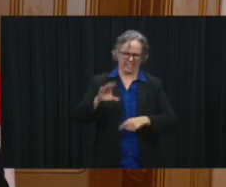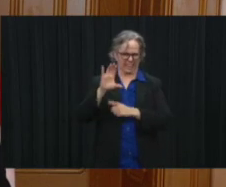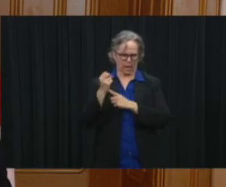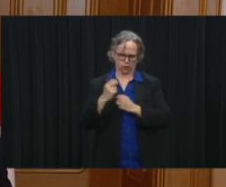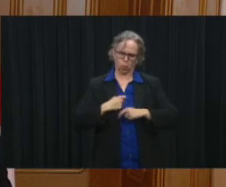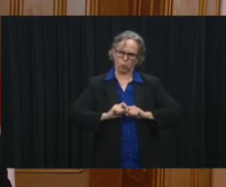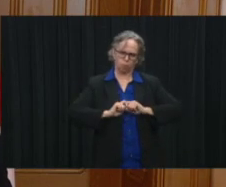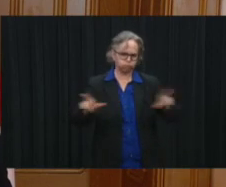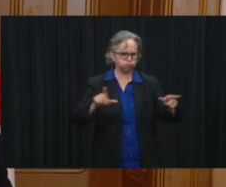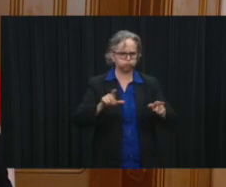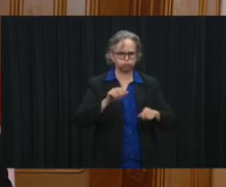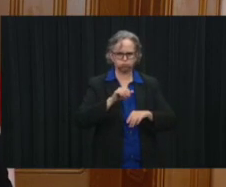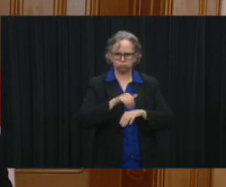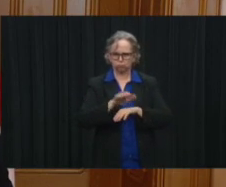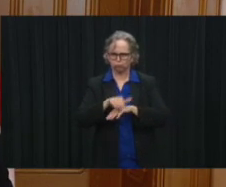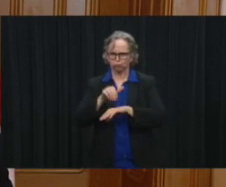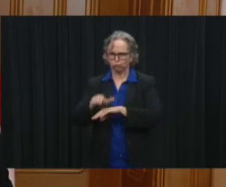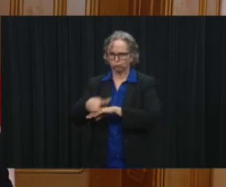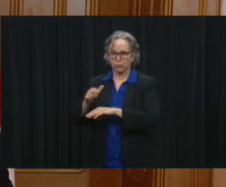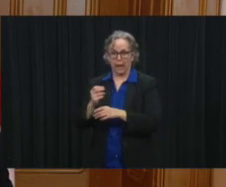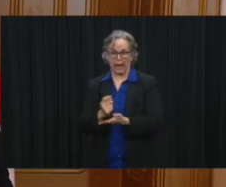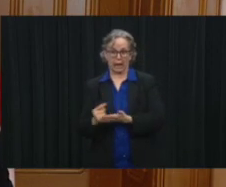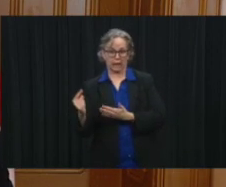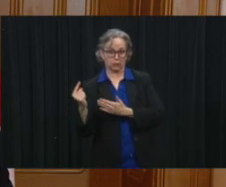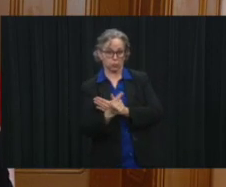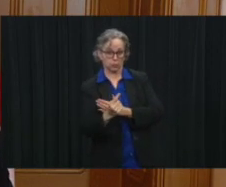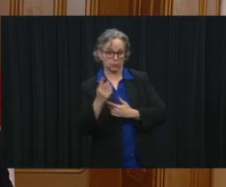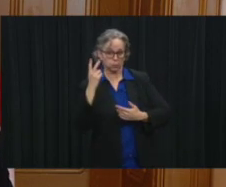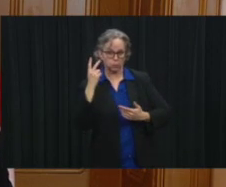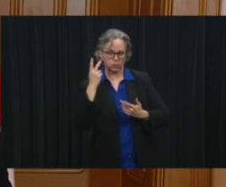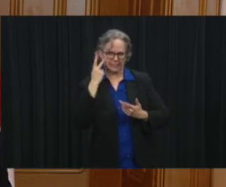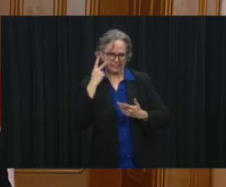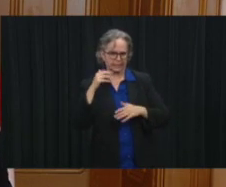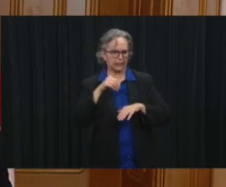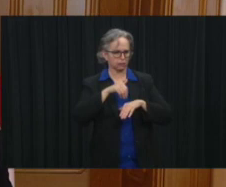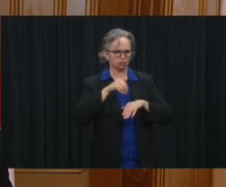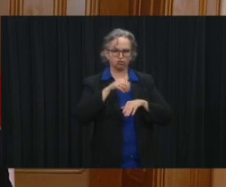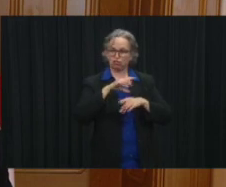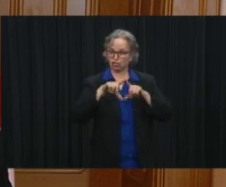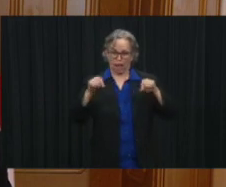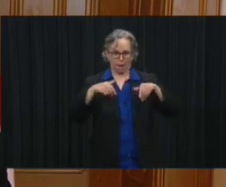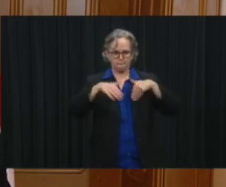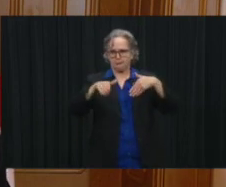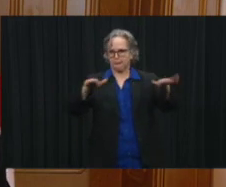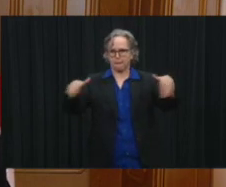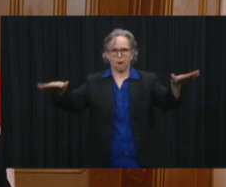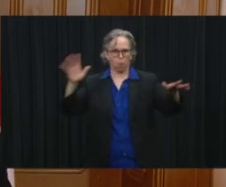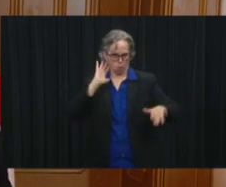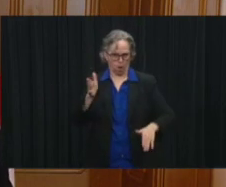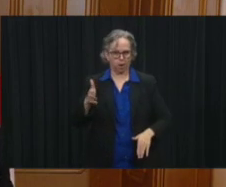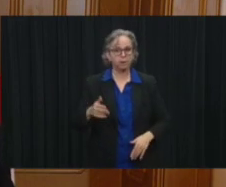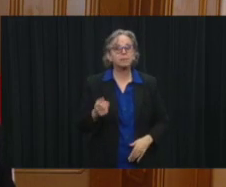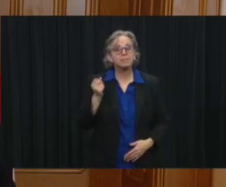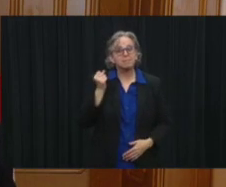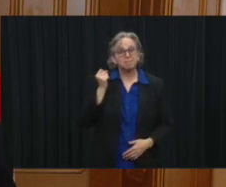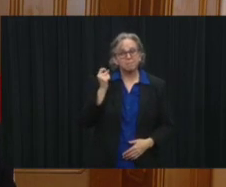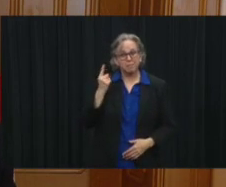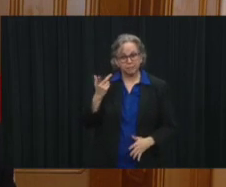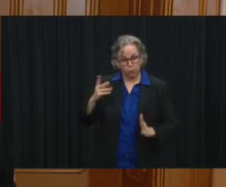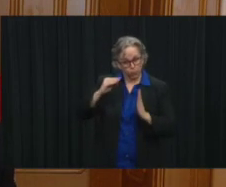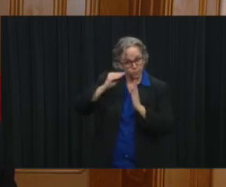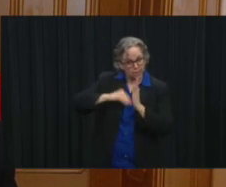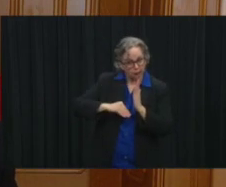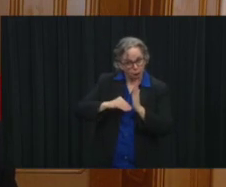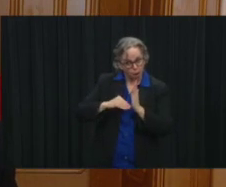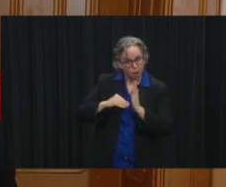hope by next week we'll begin to see these checks start to go. Again, if you're getting a refund from the IRS, typically, that's where this check will go as well.